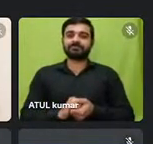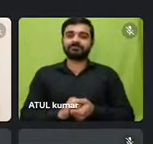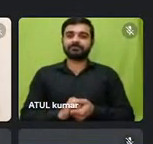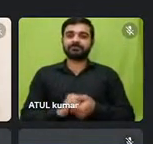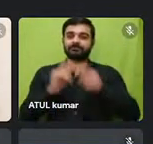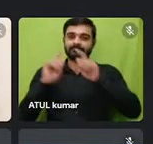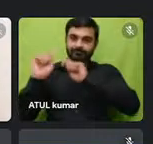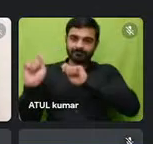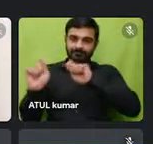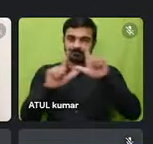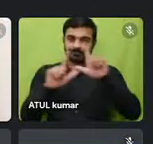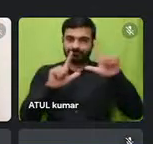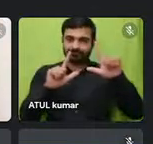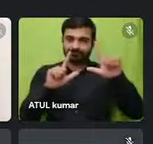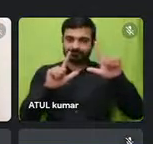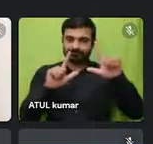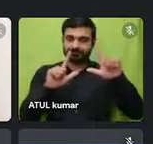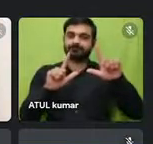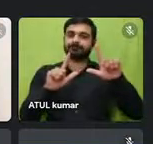Share that.